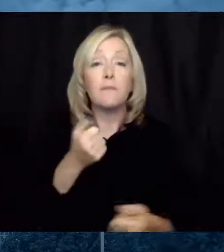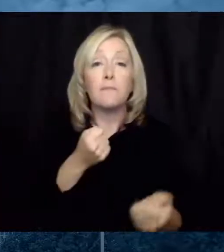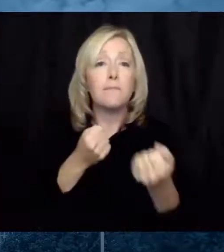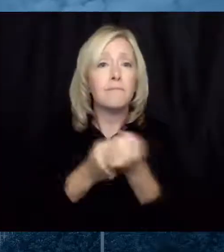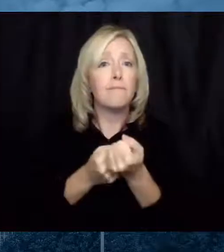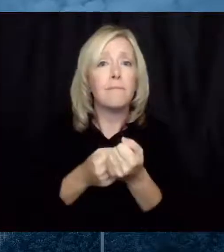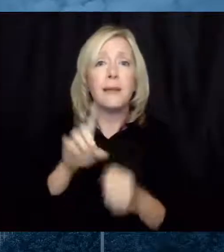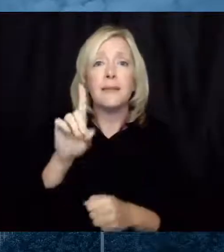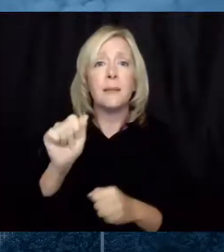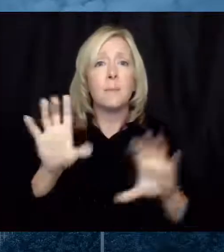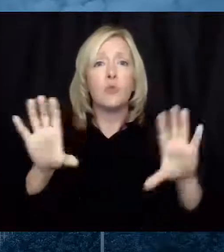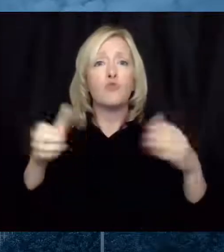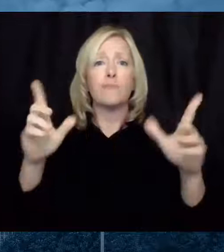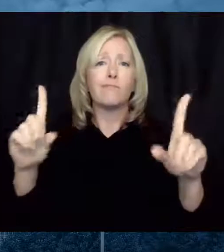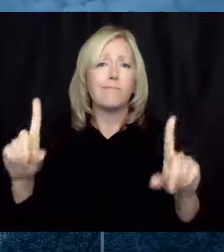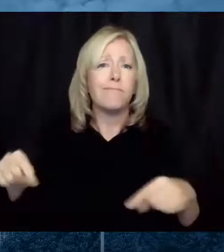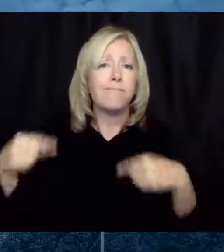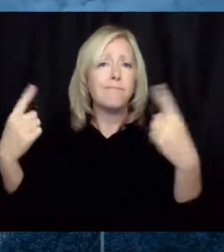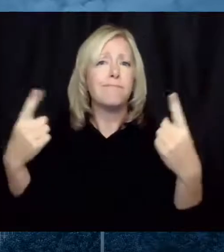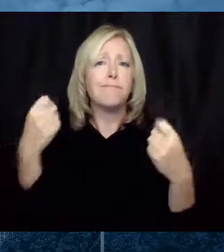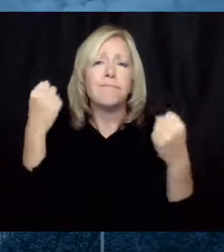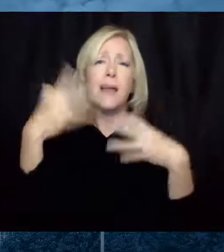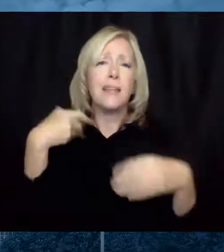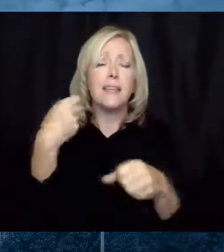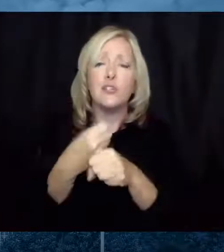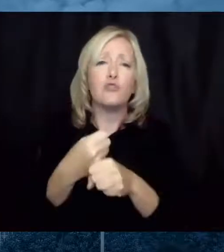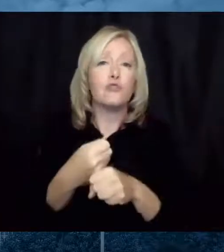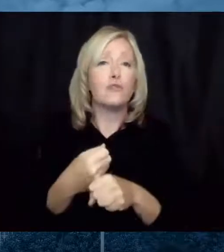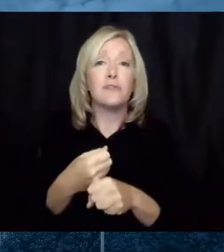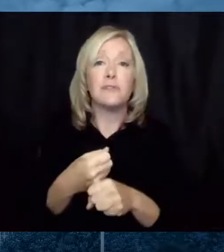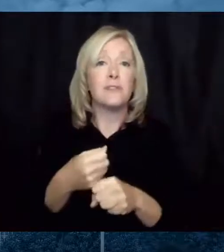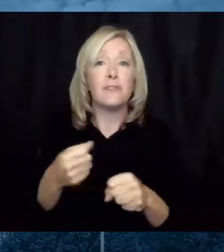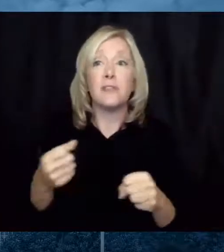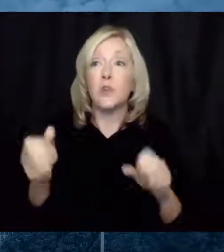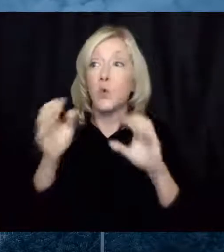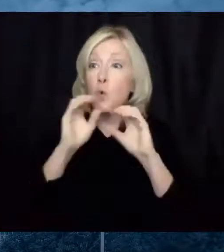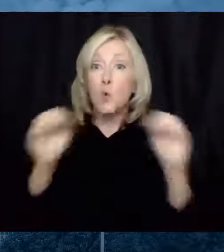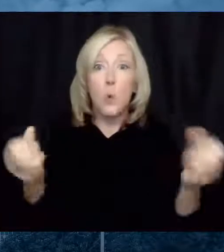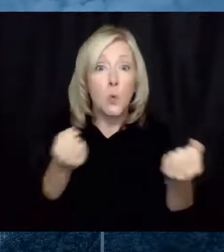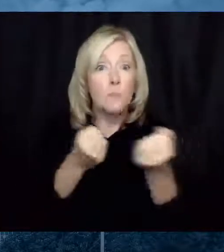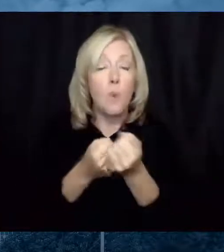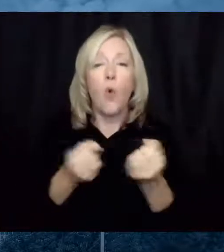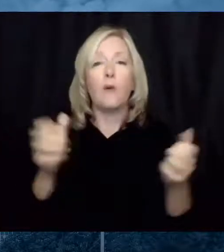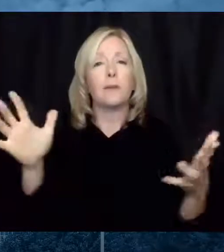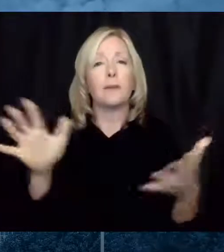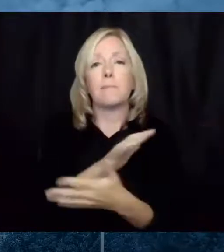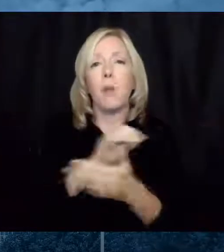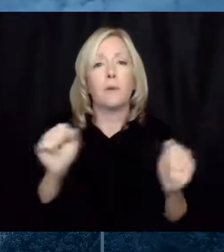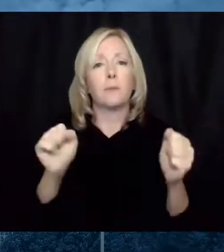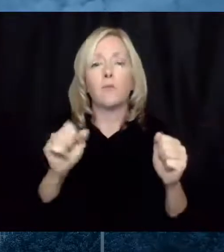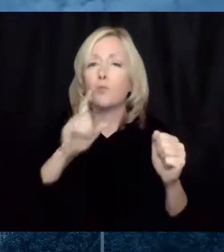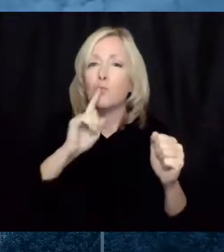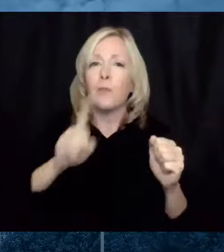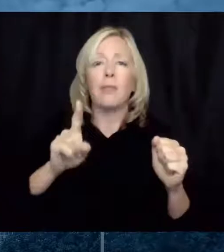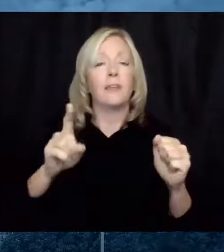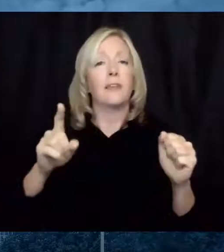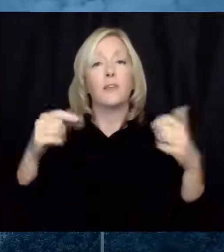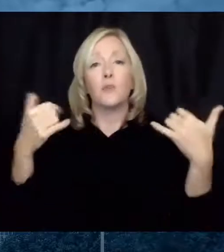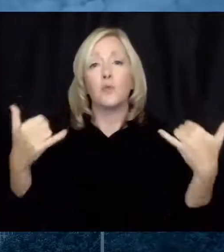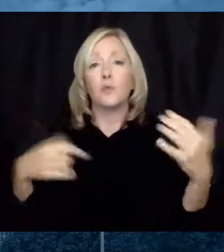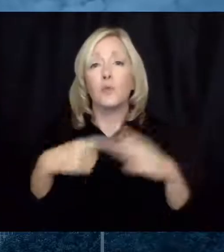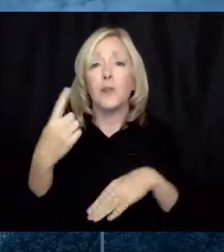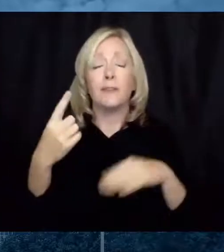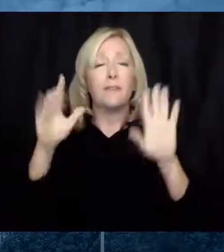disabilities group forever and ever, we could not do this without your supports. So today is a fantastic day that we recognize